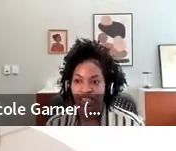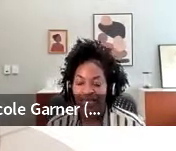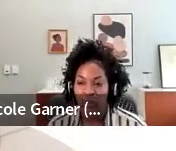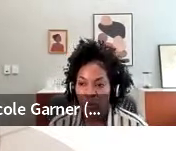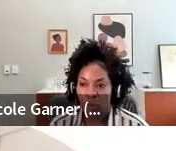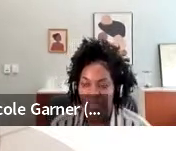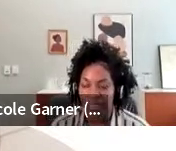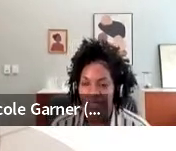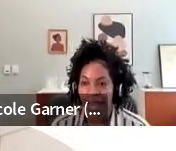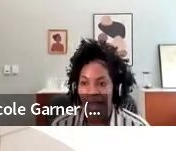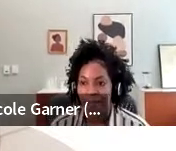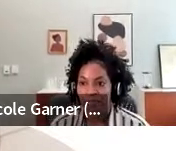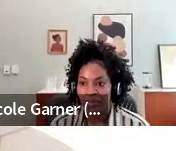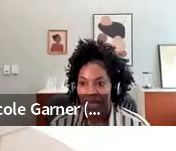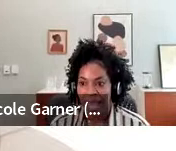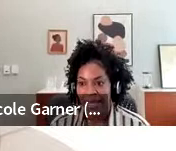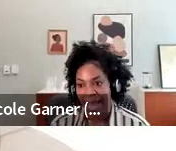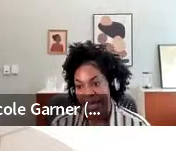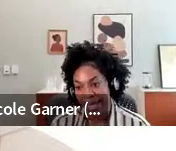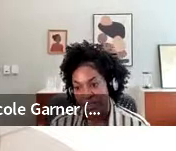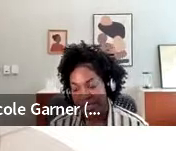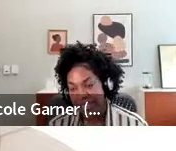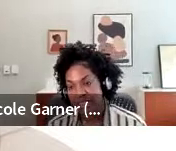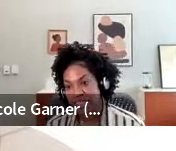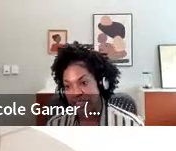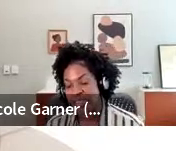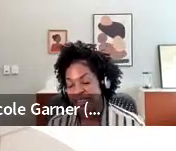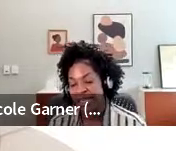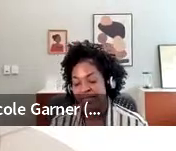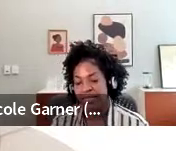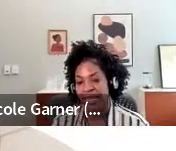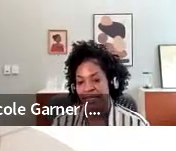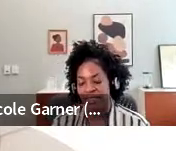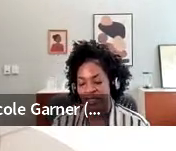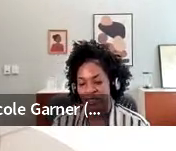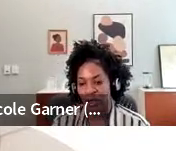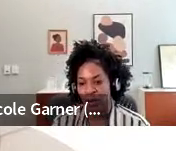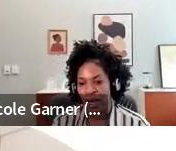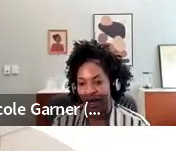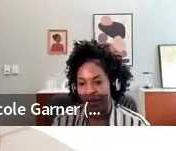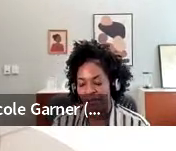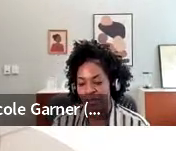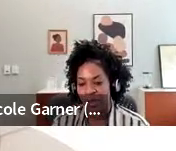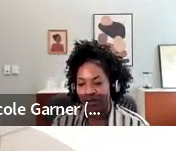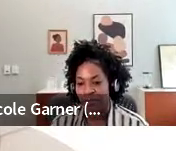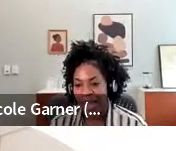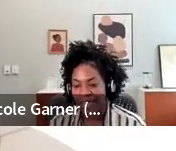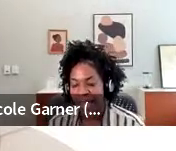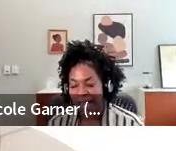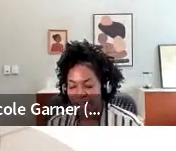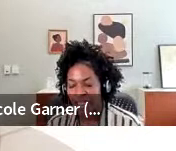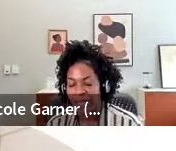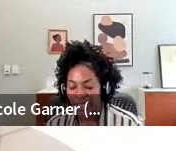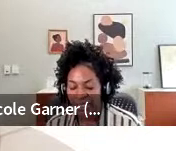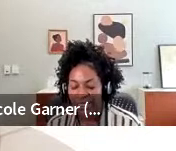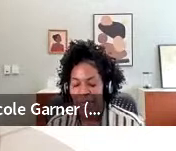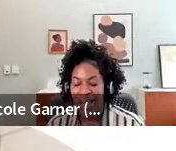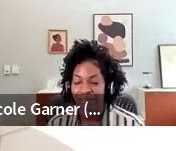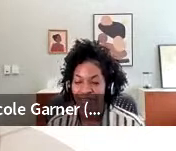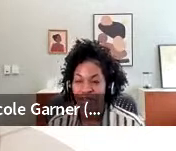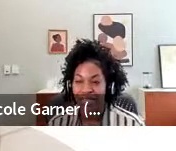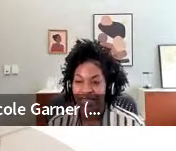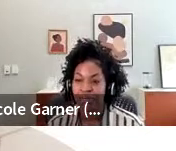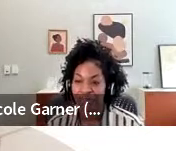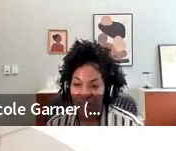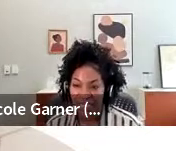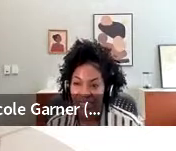repair project, we held listening sessions and spoke to Black and African Americans